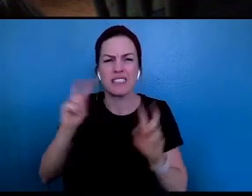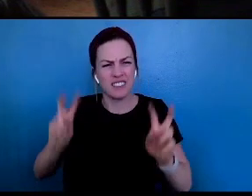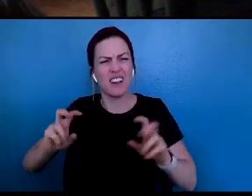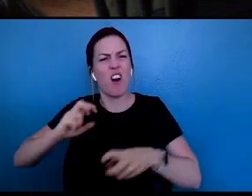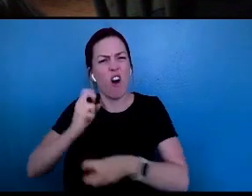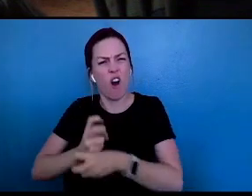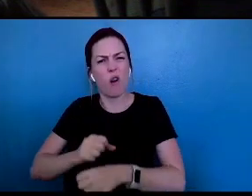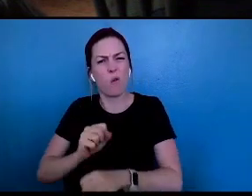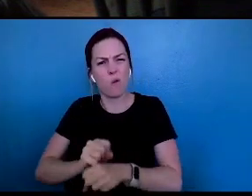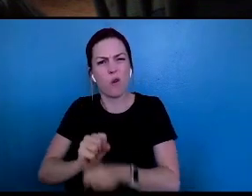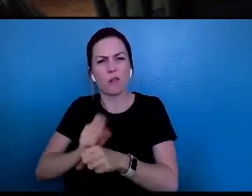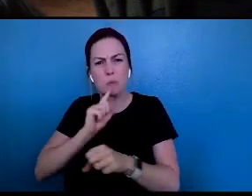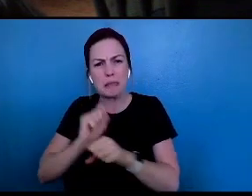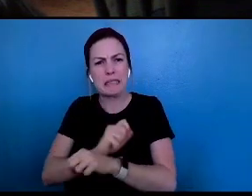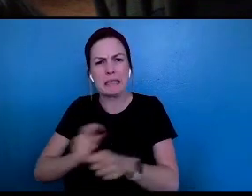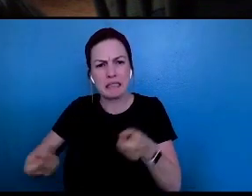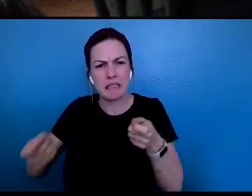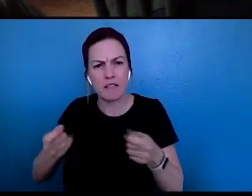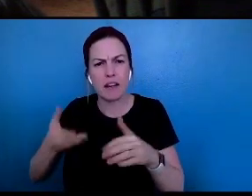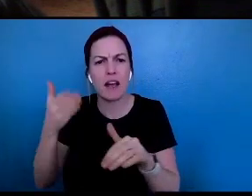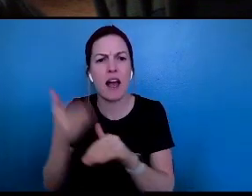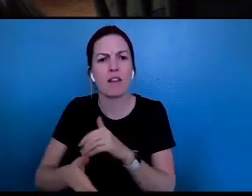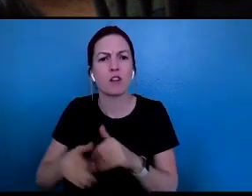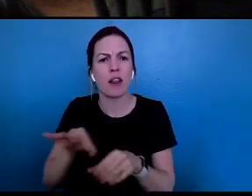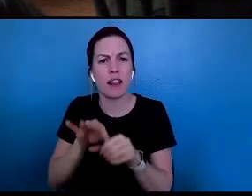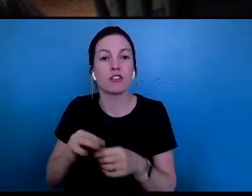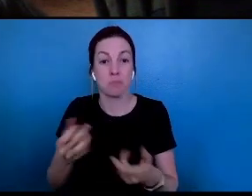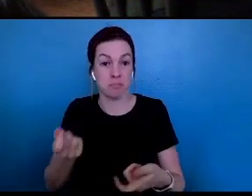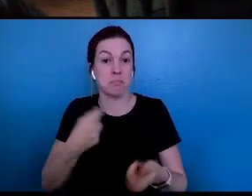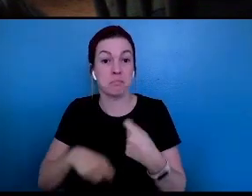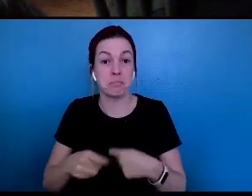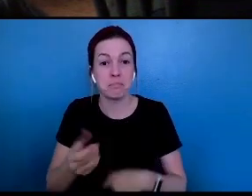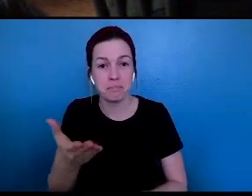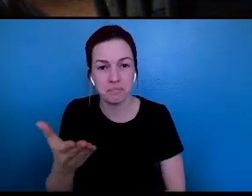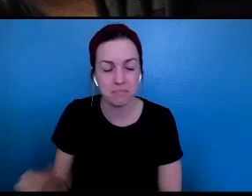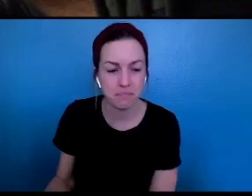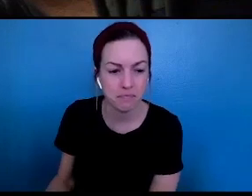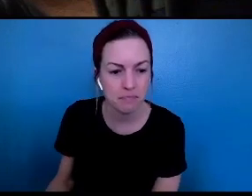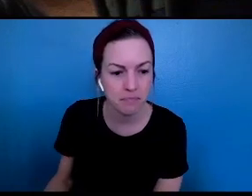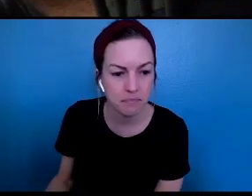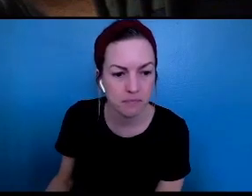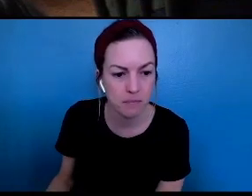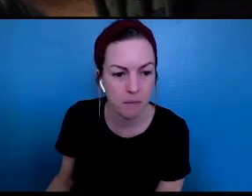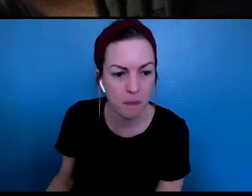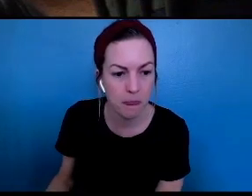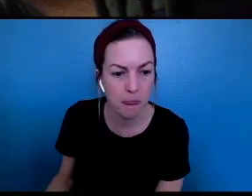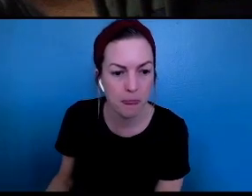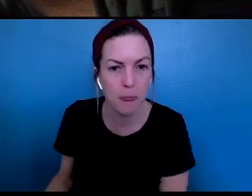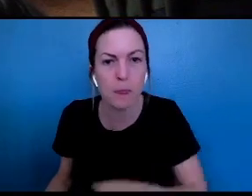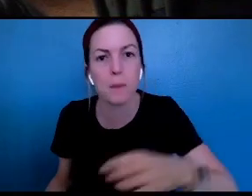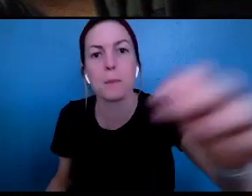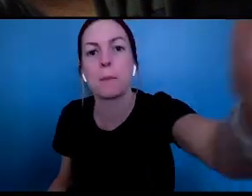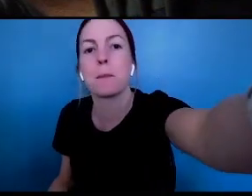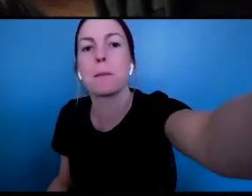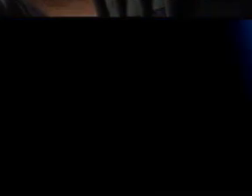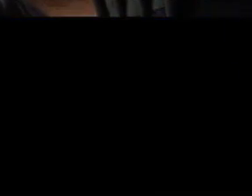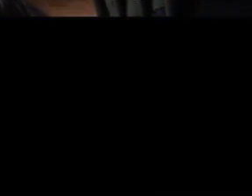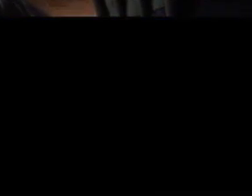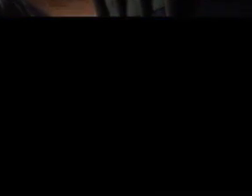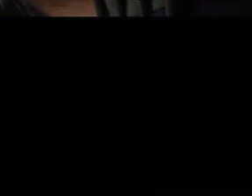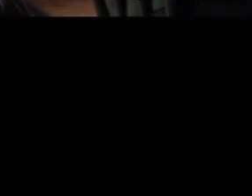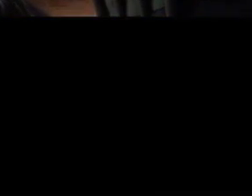happens after the election? Yeah, so we just had another alignment assembly, one that's not about tuning our sovereign